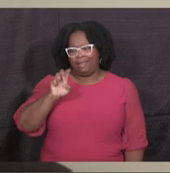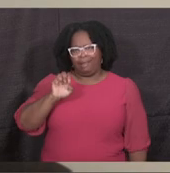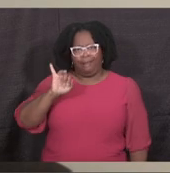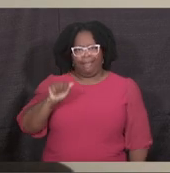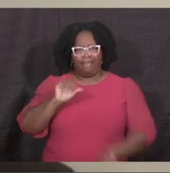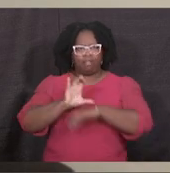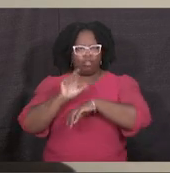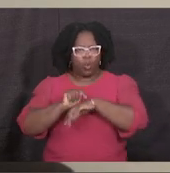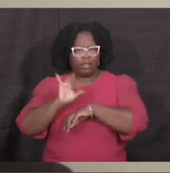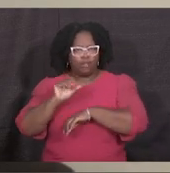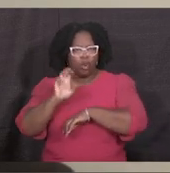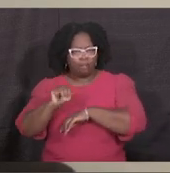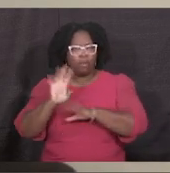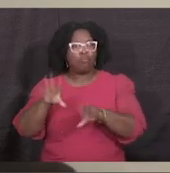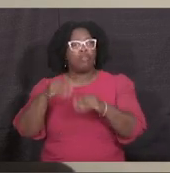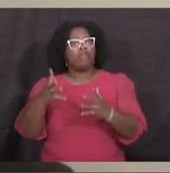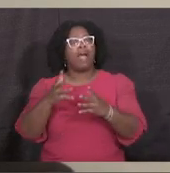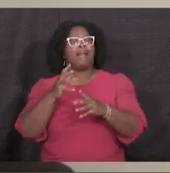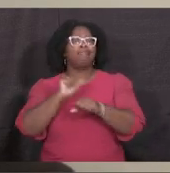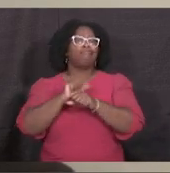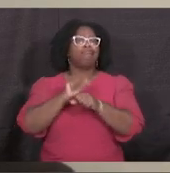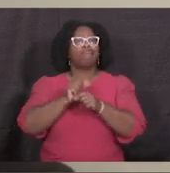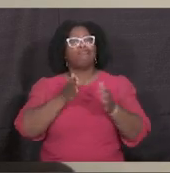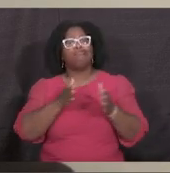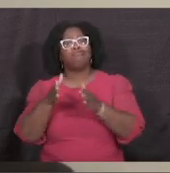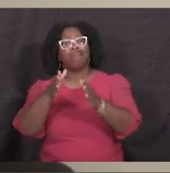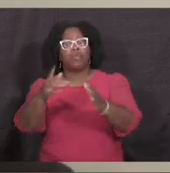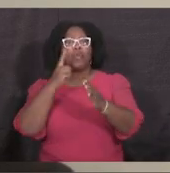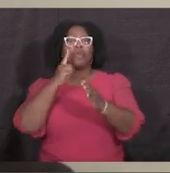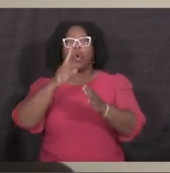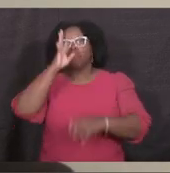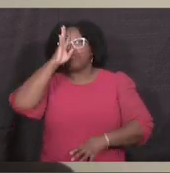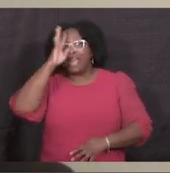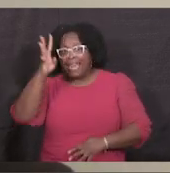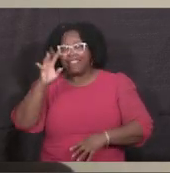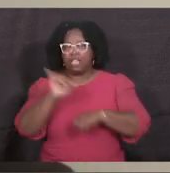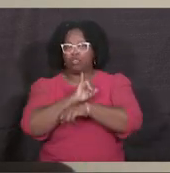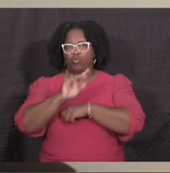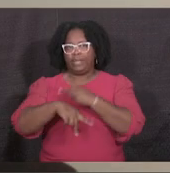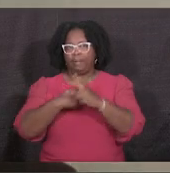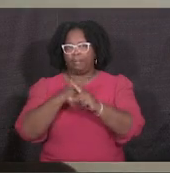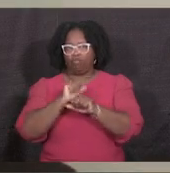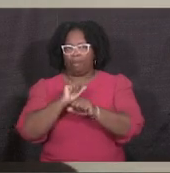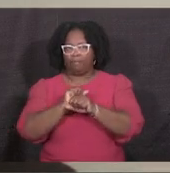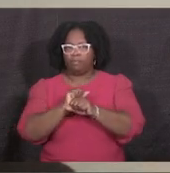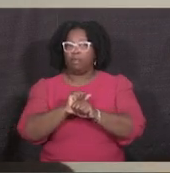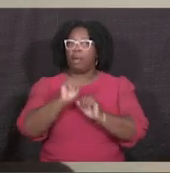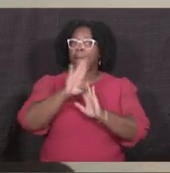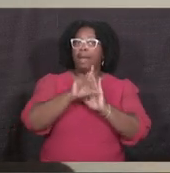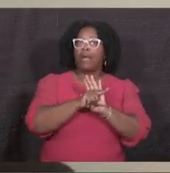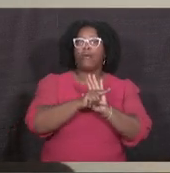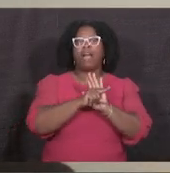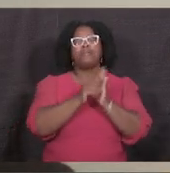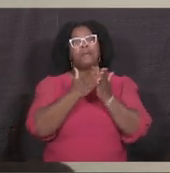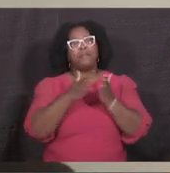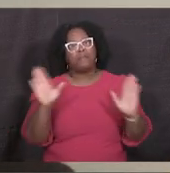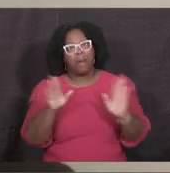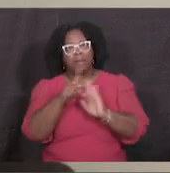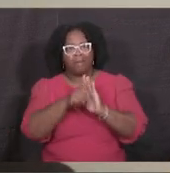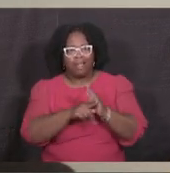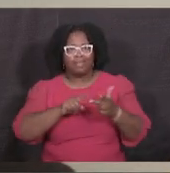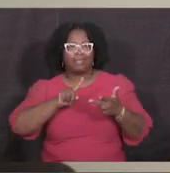firm that provides career pathways into jobs in creative industries. His background in public policy, project